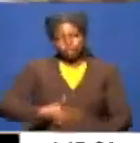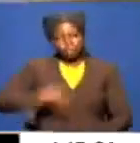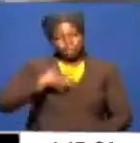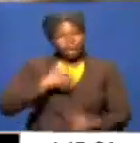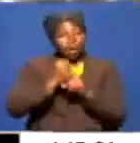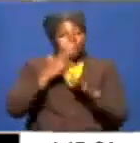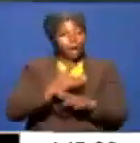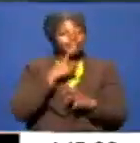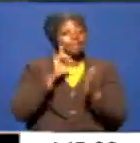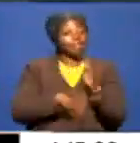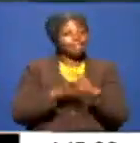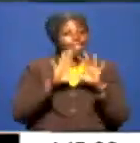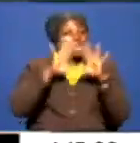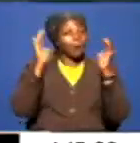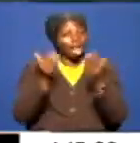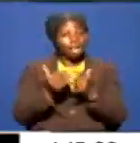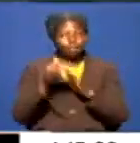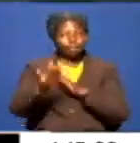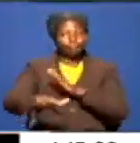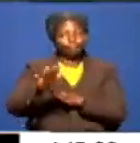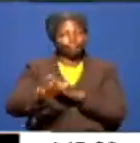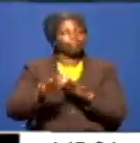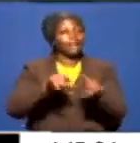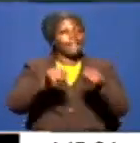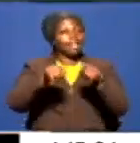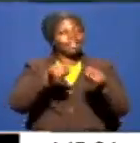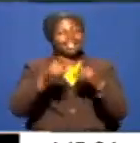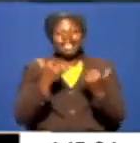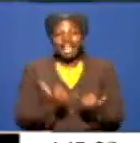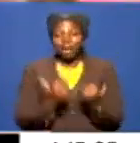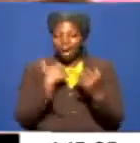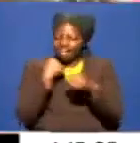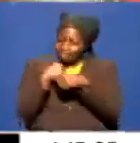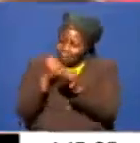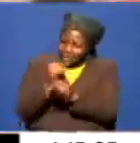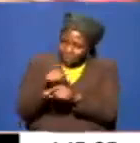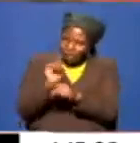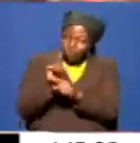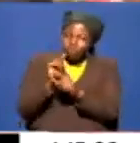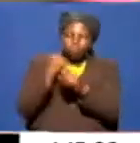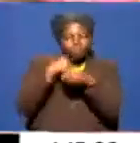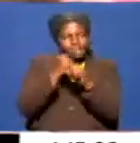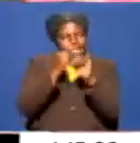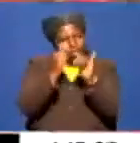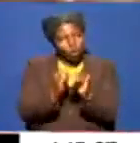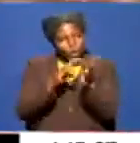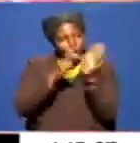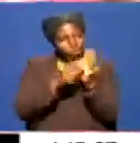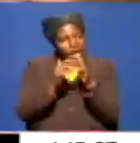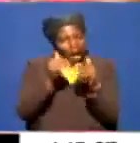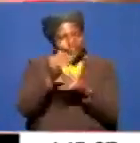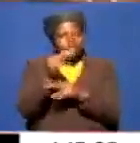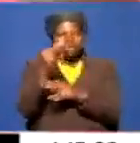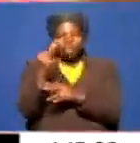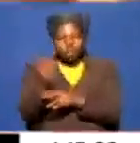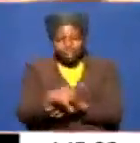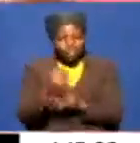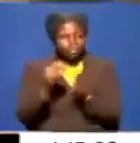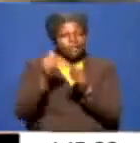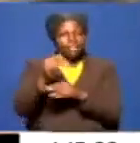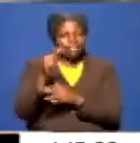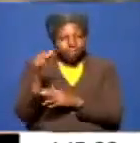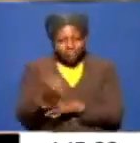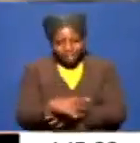apparel management has instead been subjecting them to renew contracts every 3 months, but today directed them to do applications